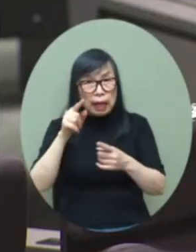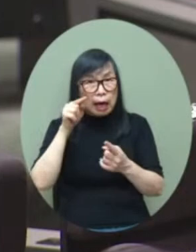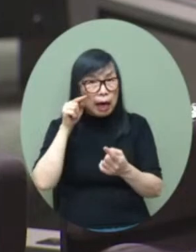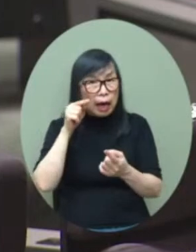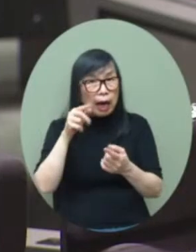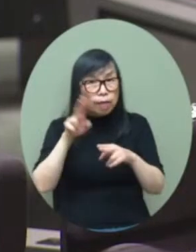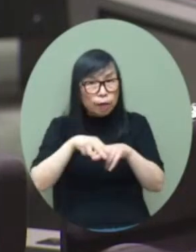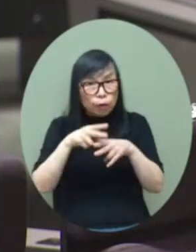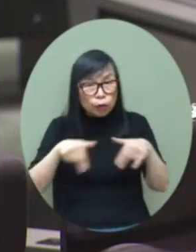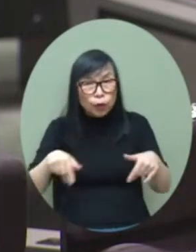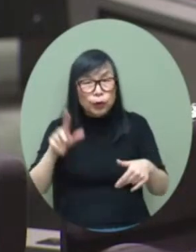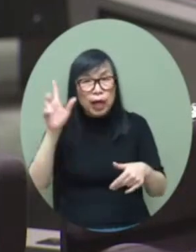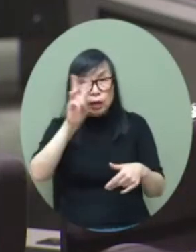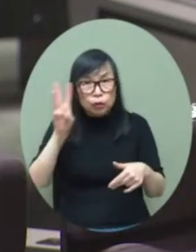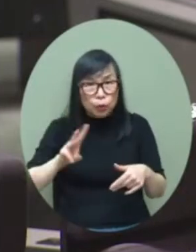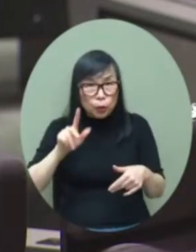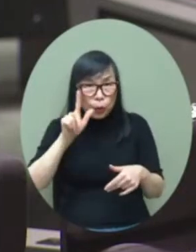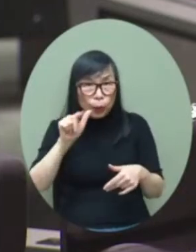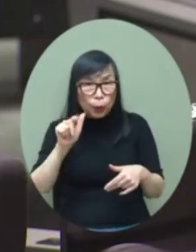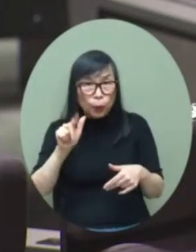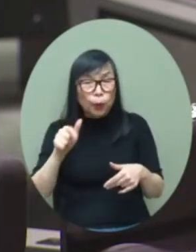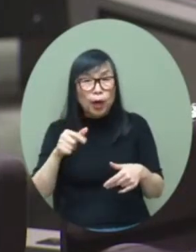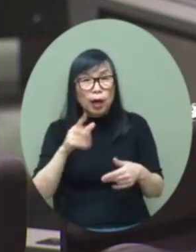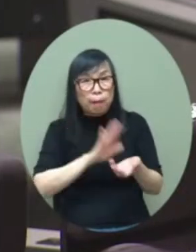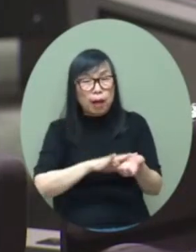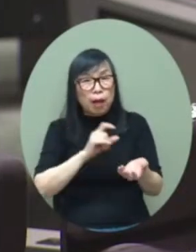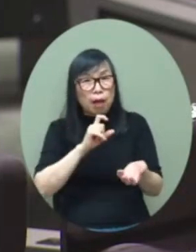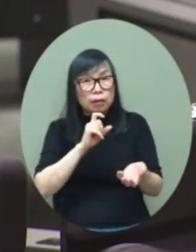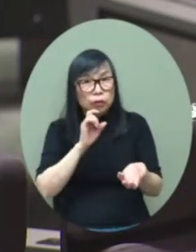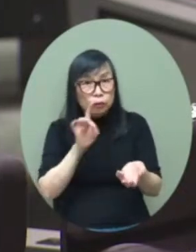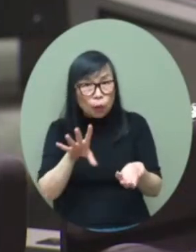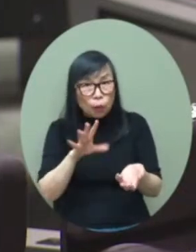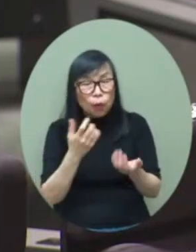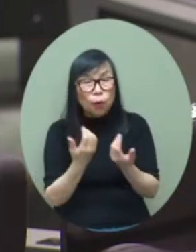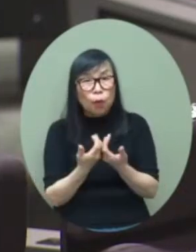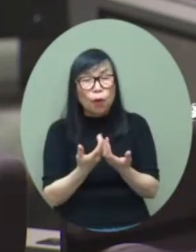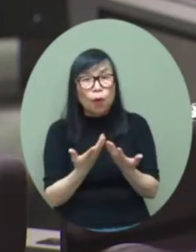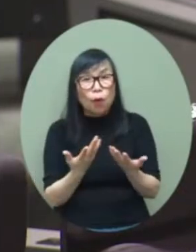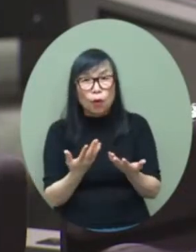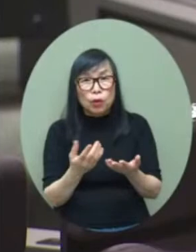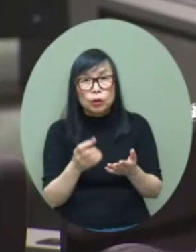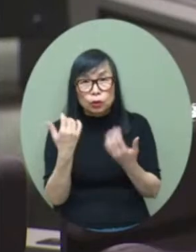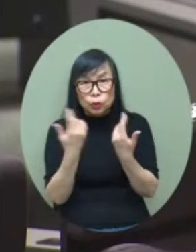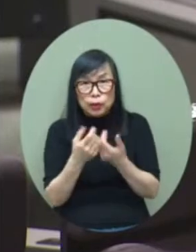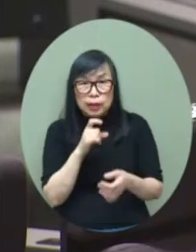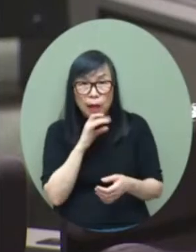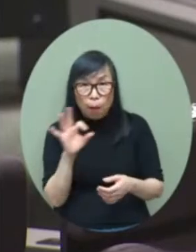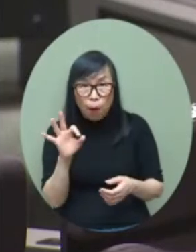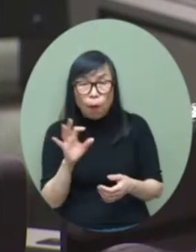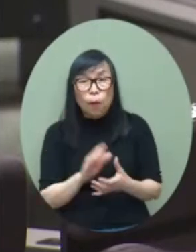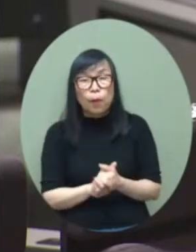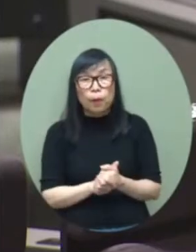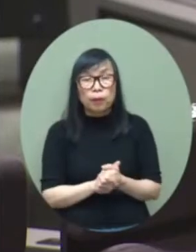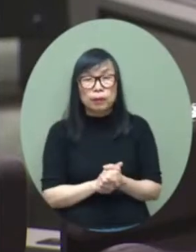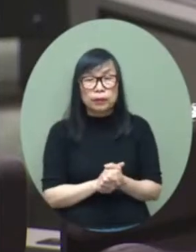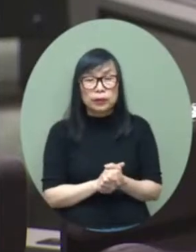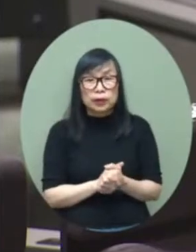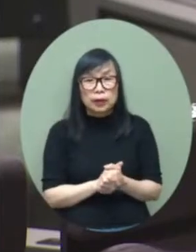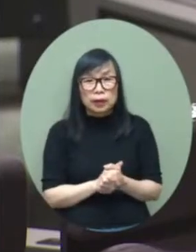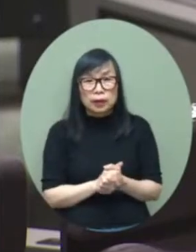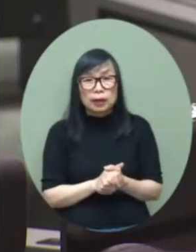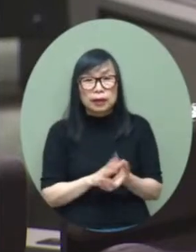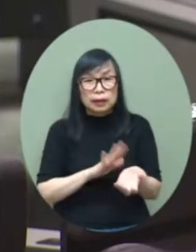3%. Now, in terms of the sewage surveillance and RTD, do you have